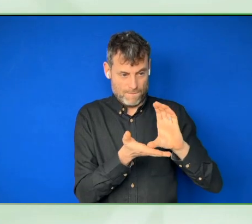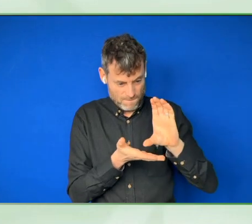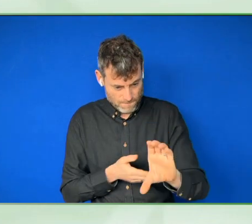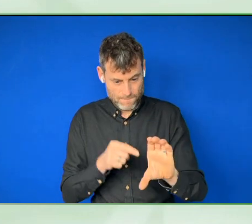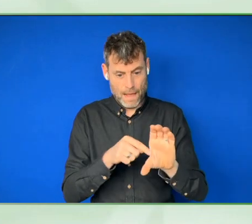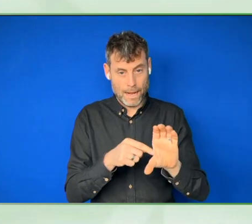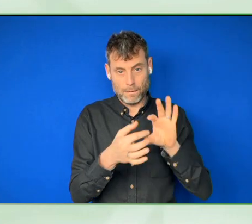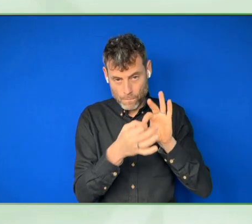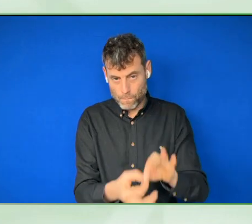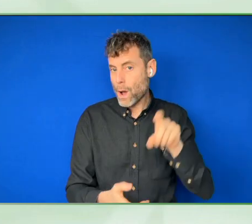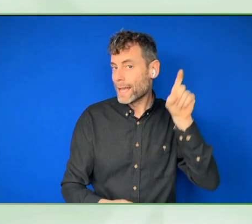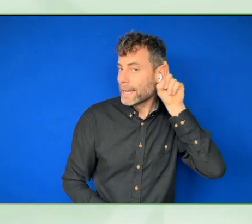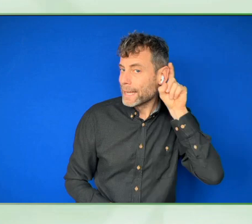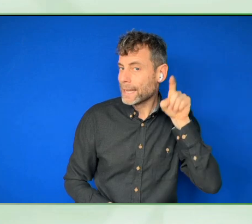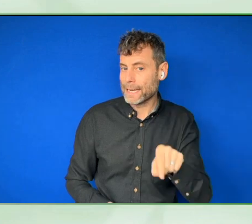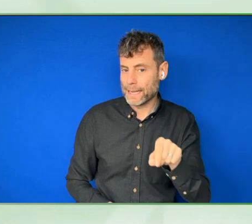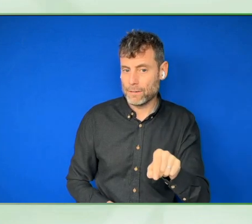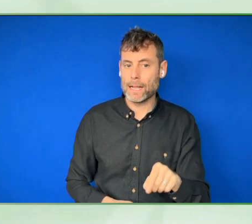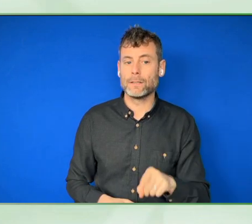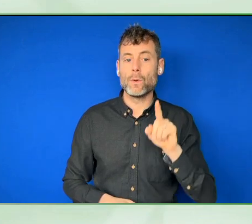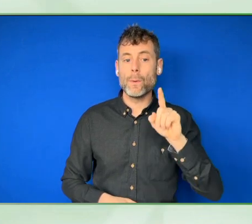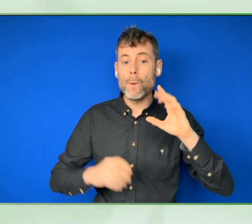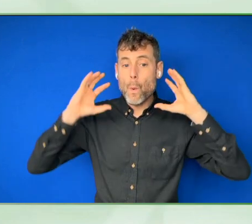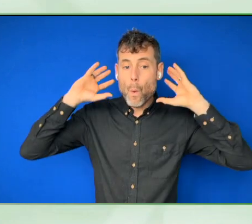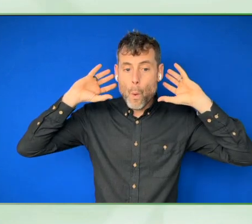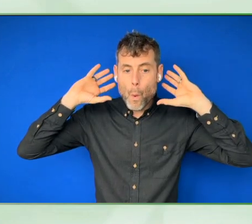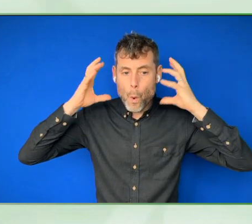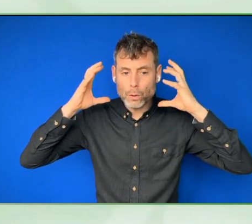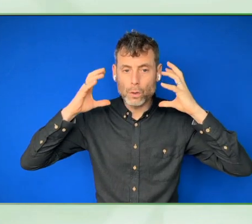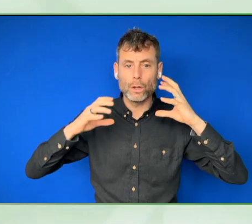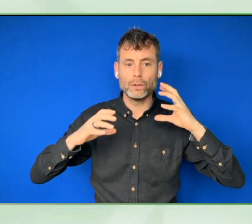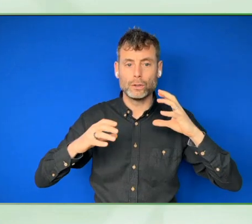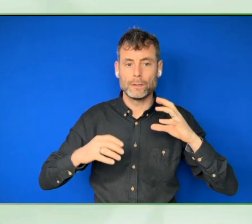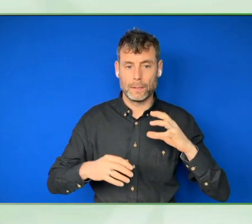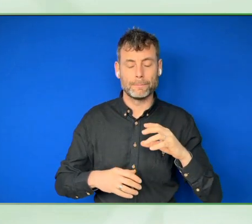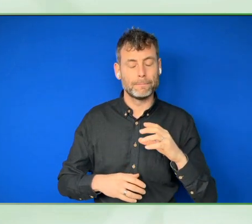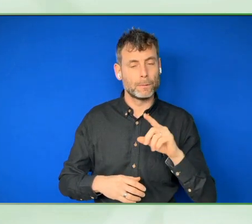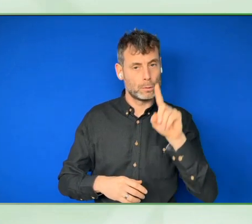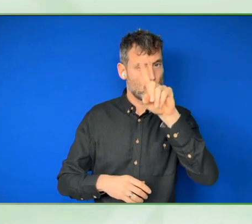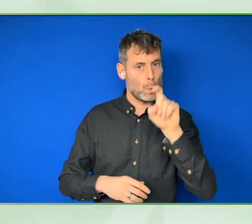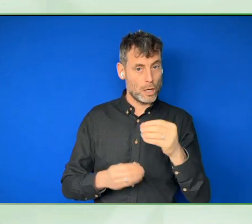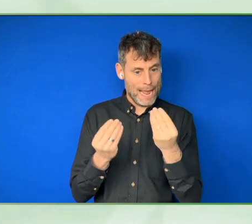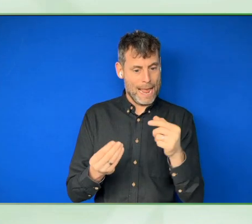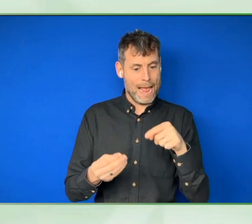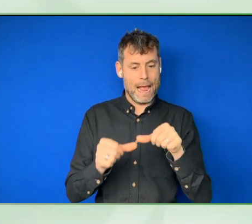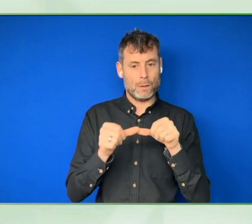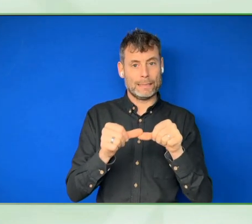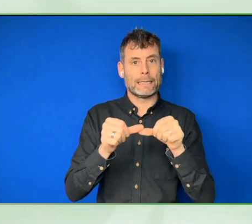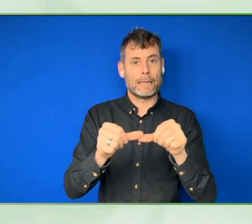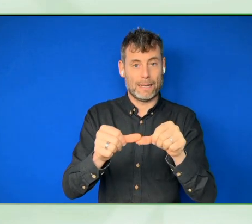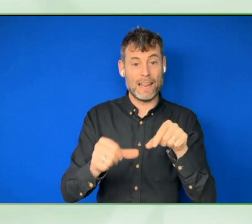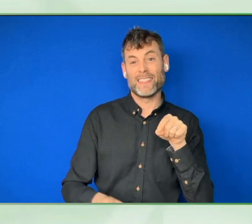and services, the teleaudiology, it's auto-sustainability, also working with the government.